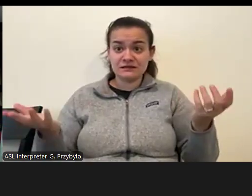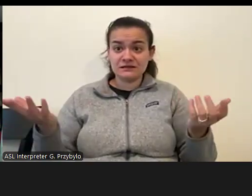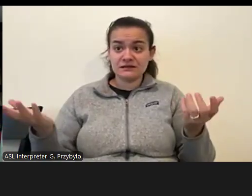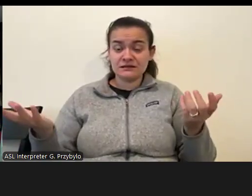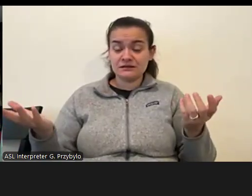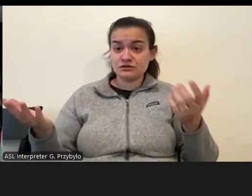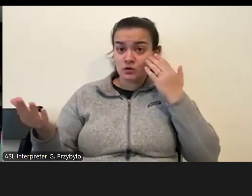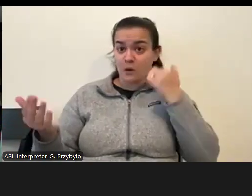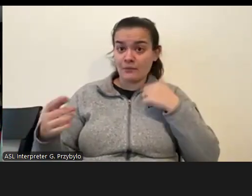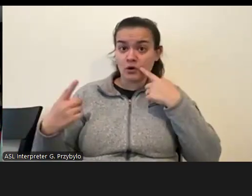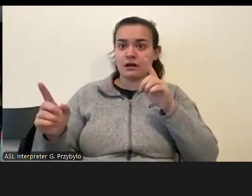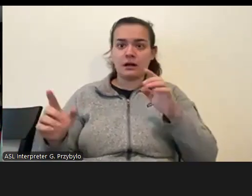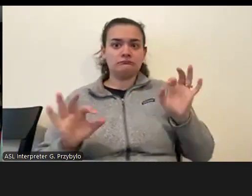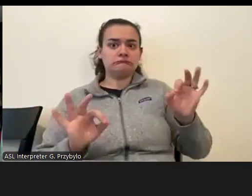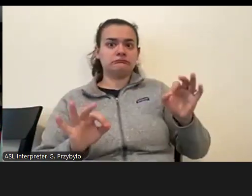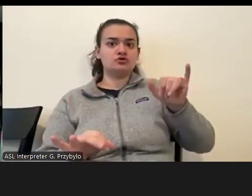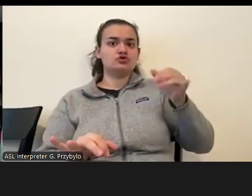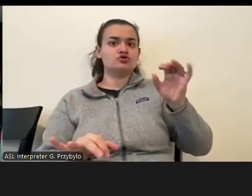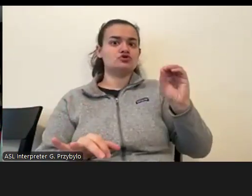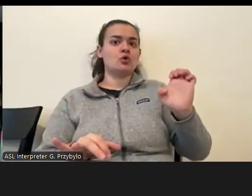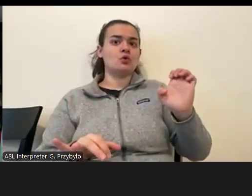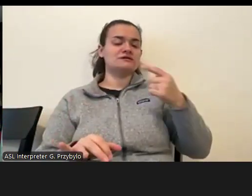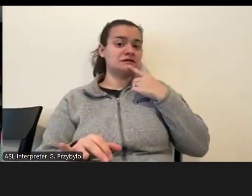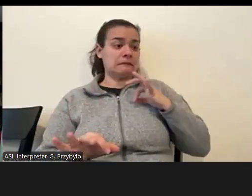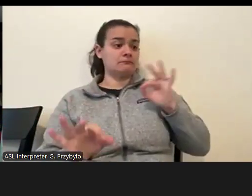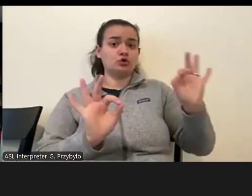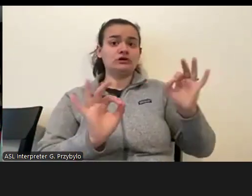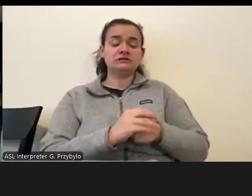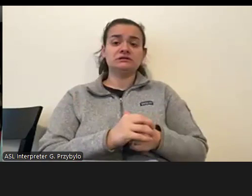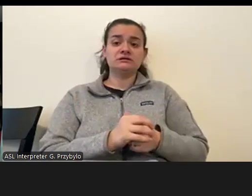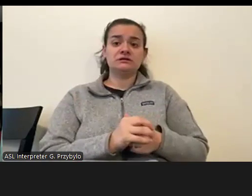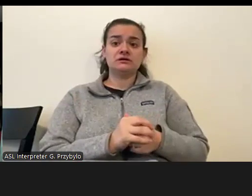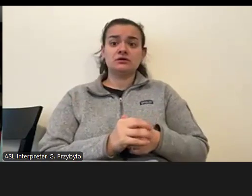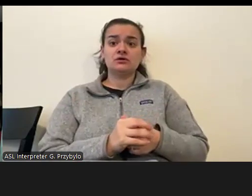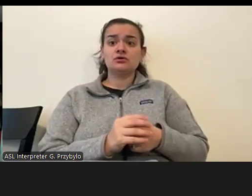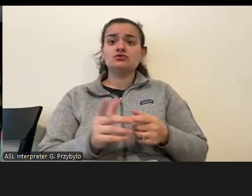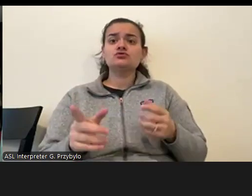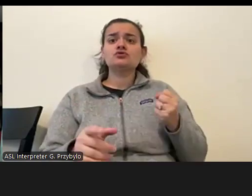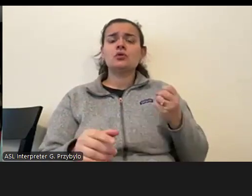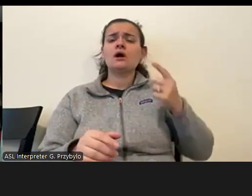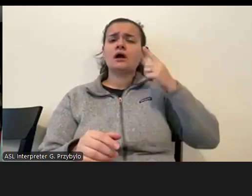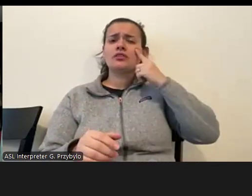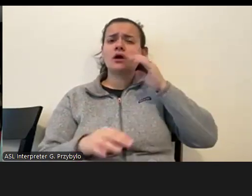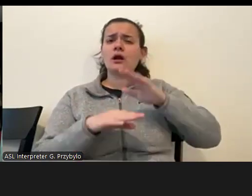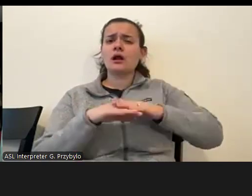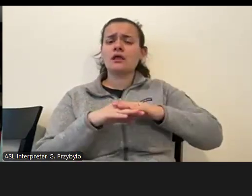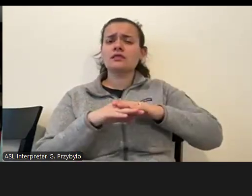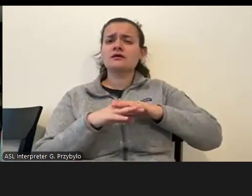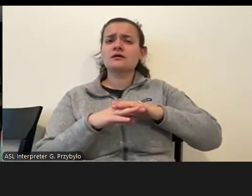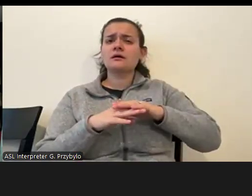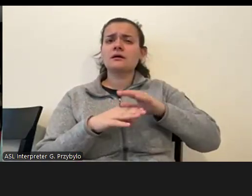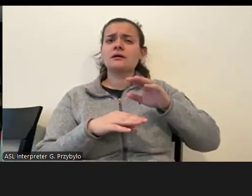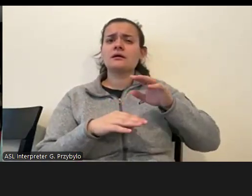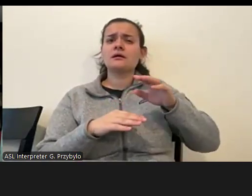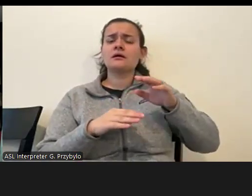No, I'm good, sir. Okay. Yeah, you had, so I thought on the or the modules,